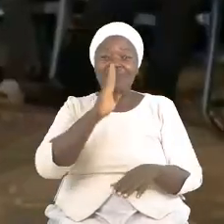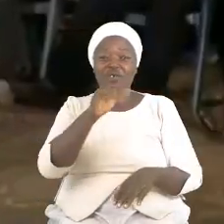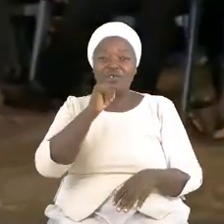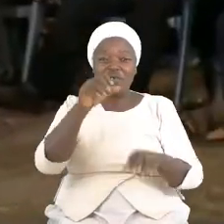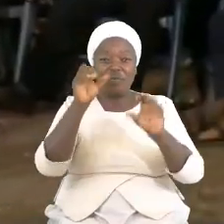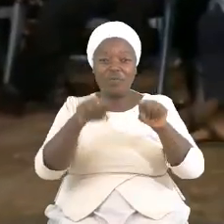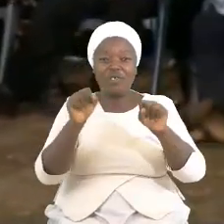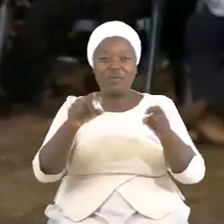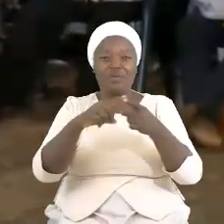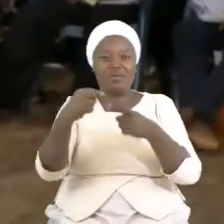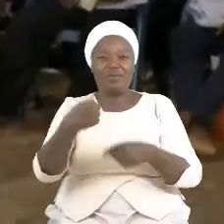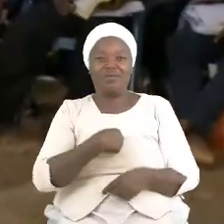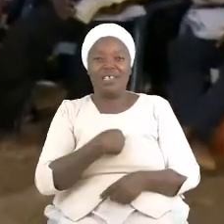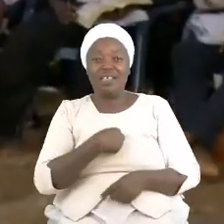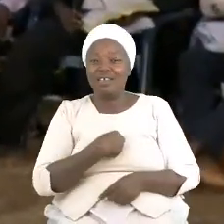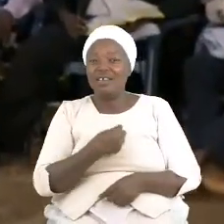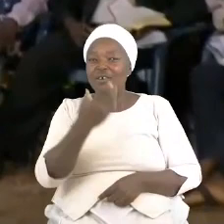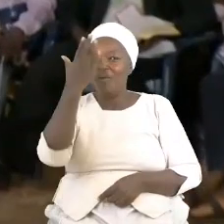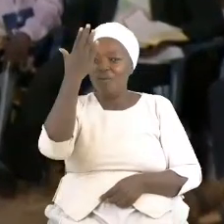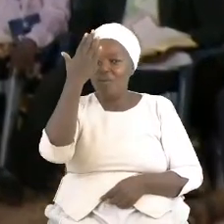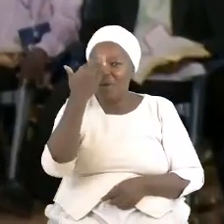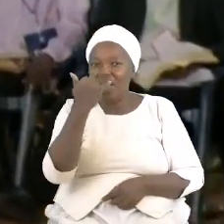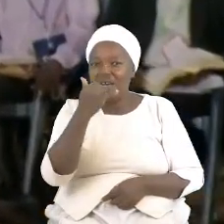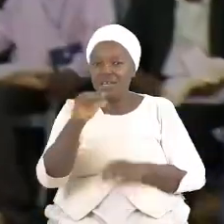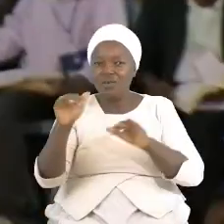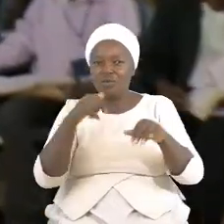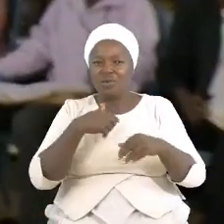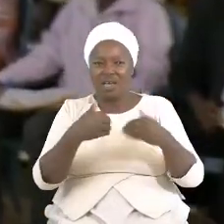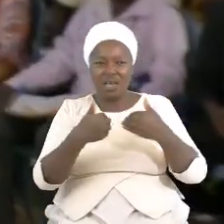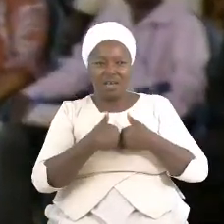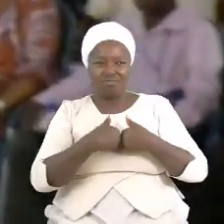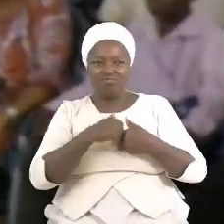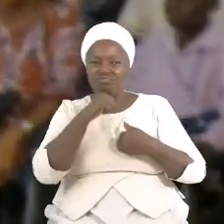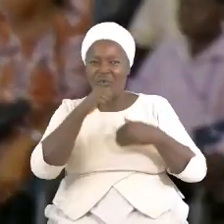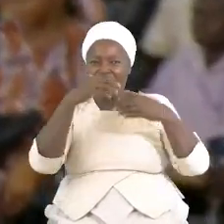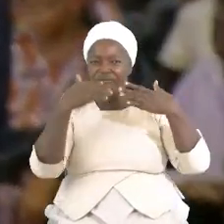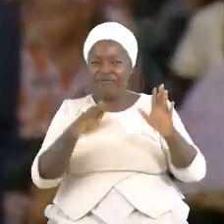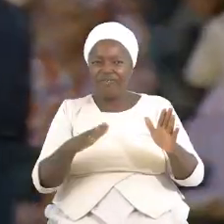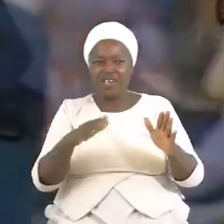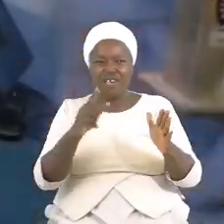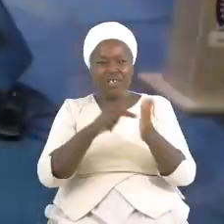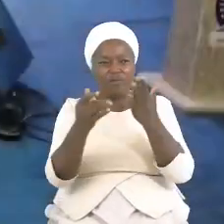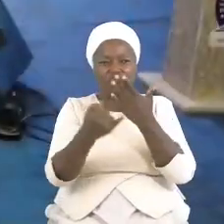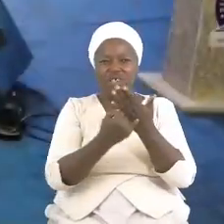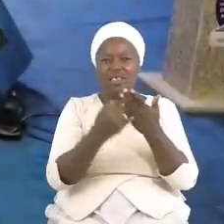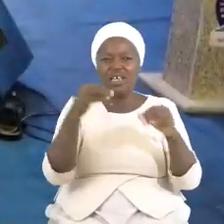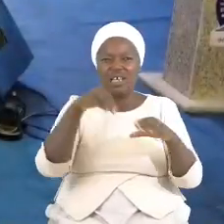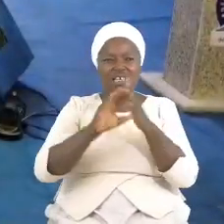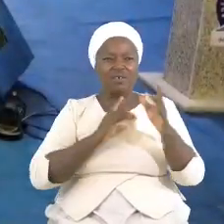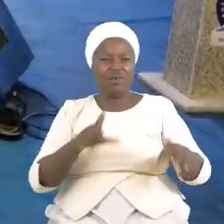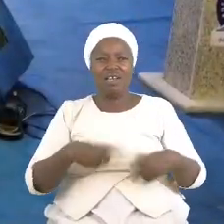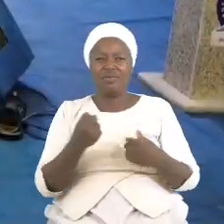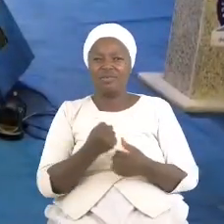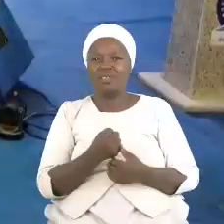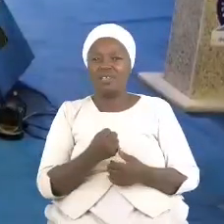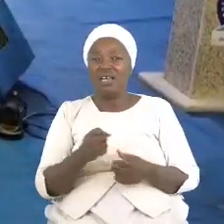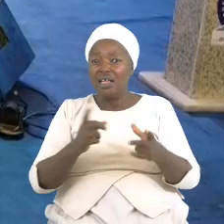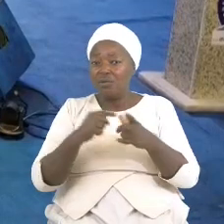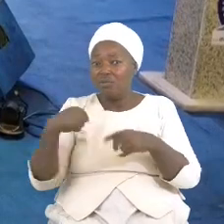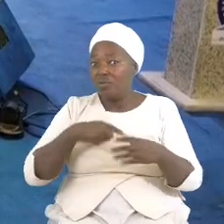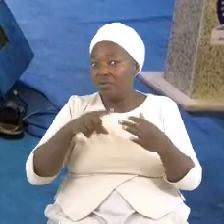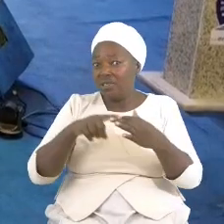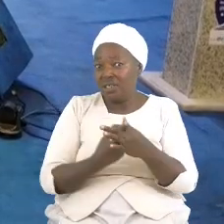Why do we have unfinished projects in our lives? We started, we